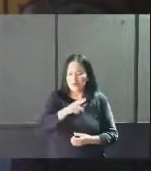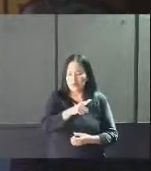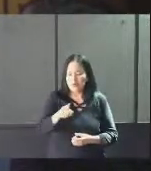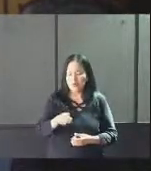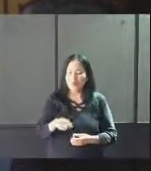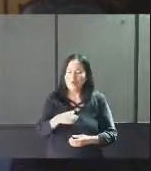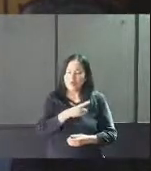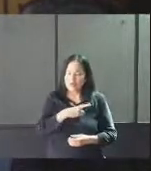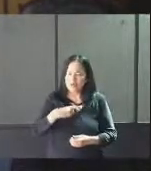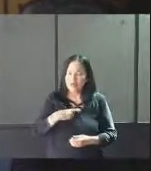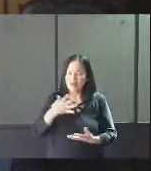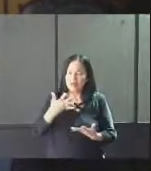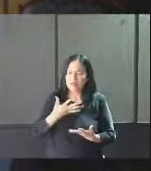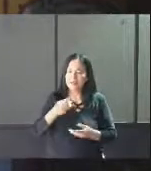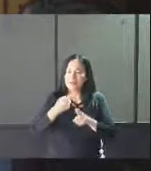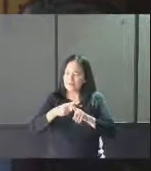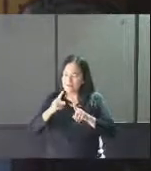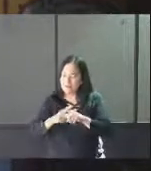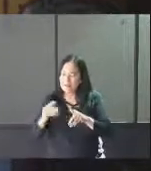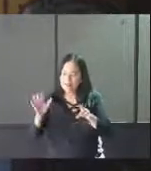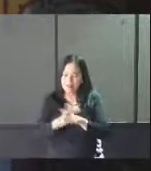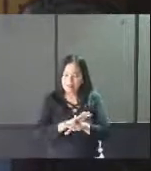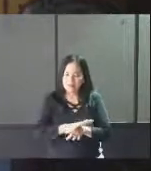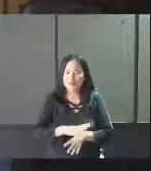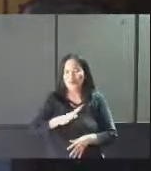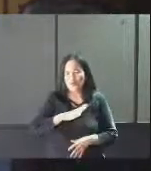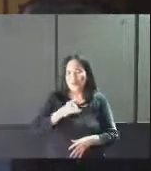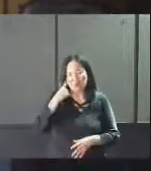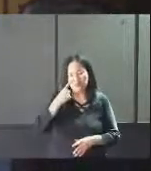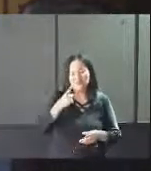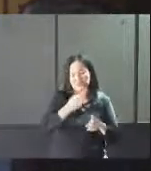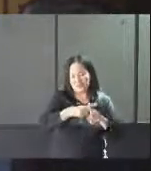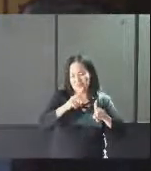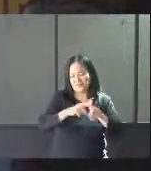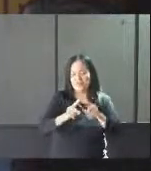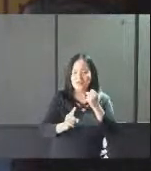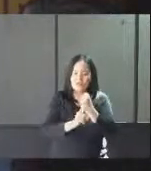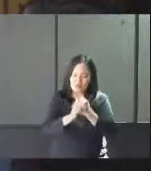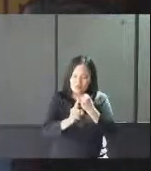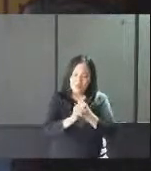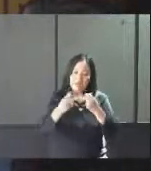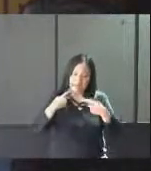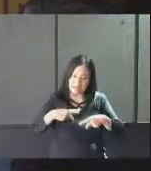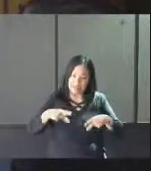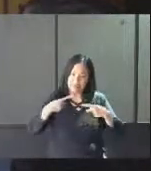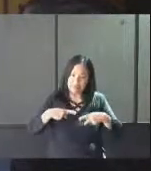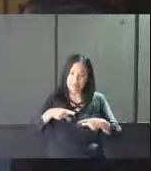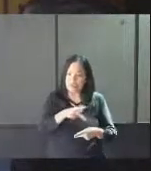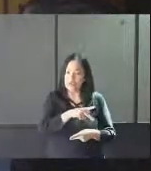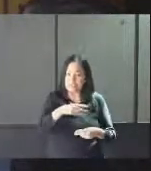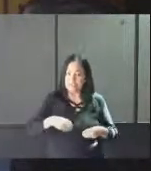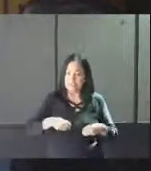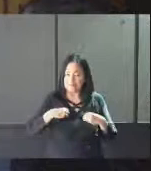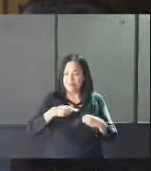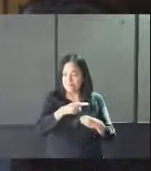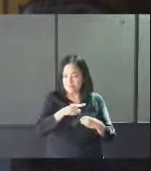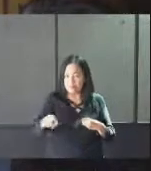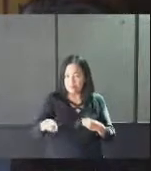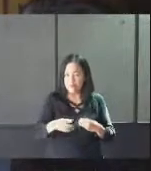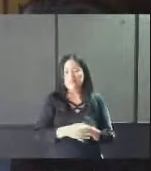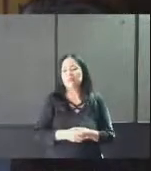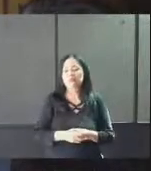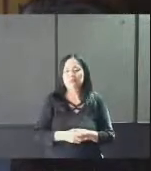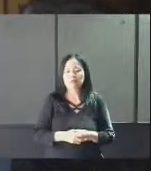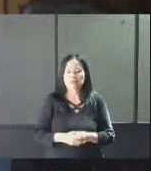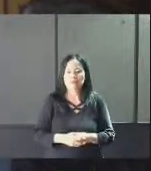transformative potential of the city. It's not only challenges for the population, but also all the